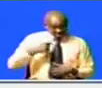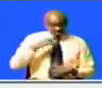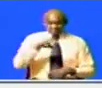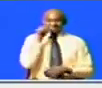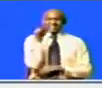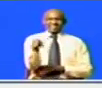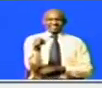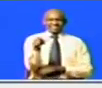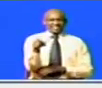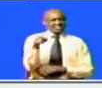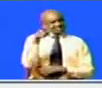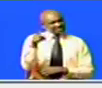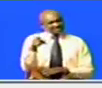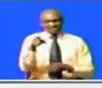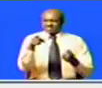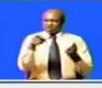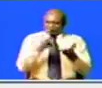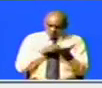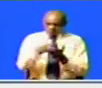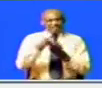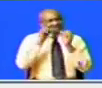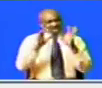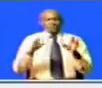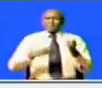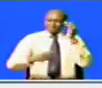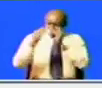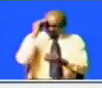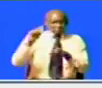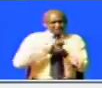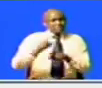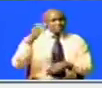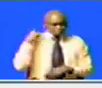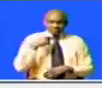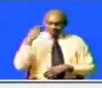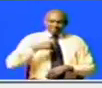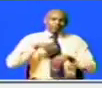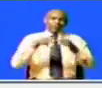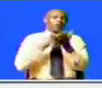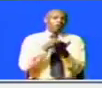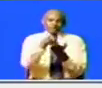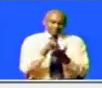as intellectual dishonesty for which my professional training demands that I abhor.